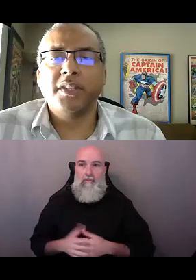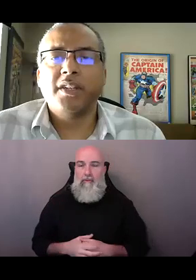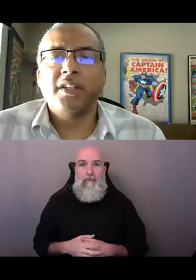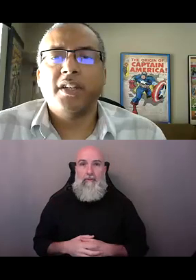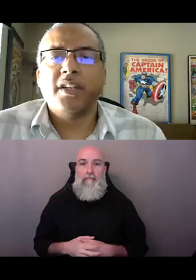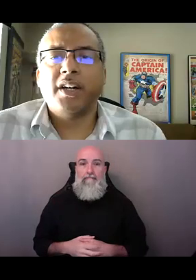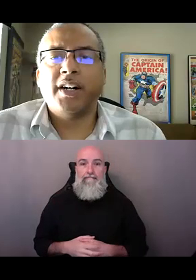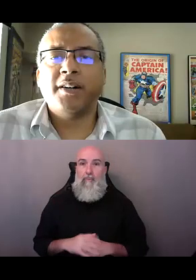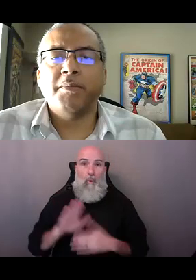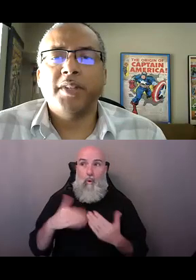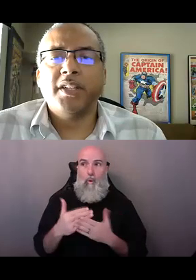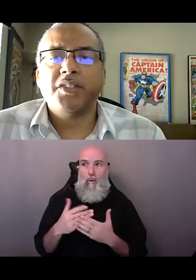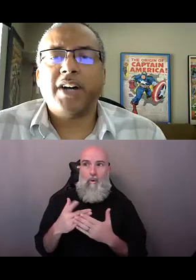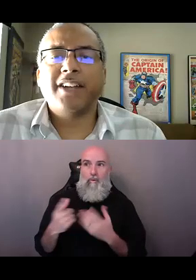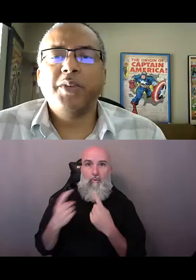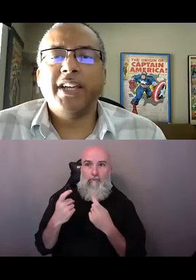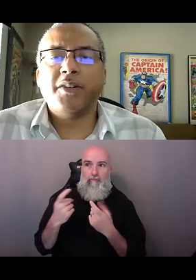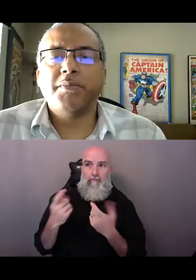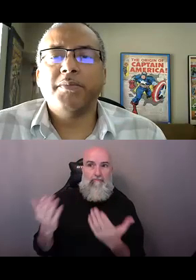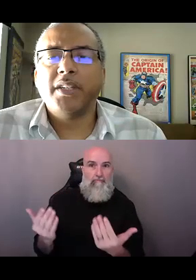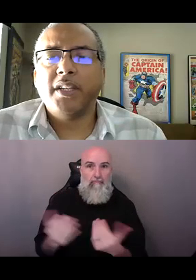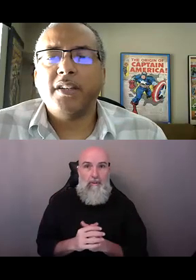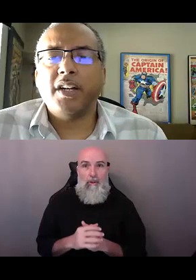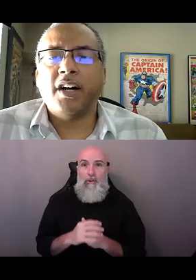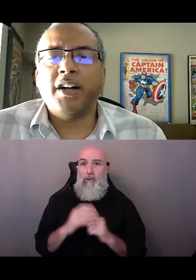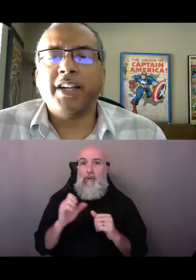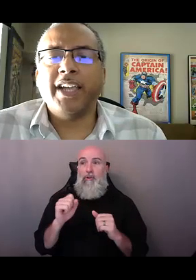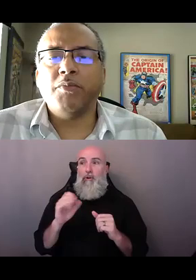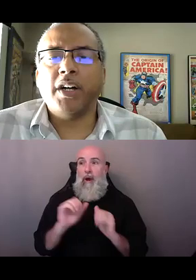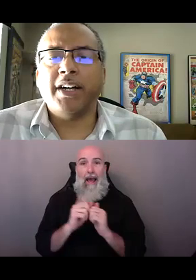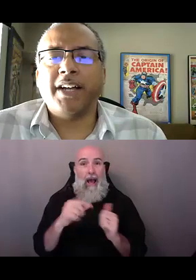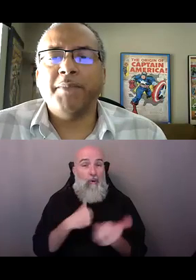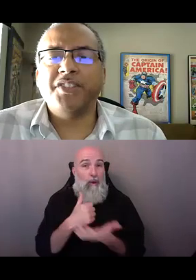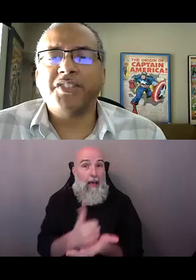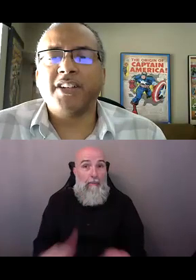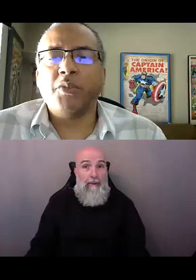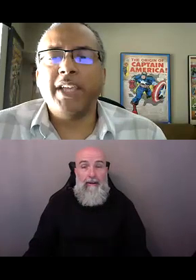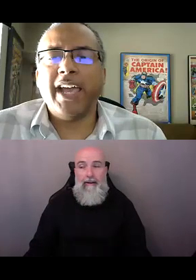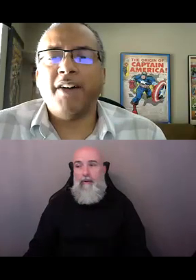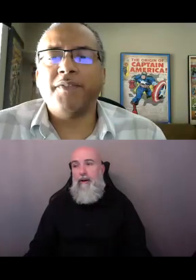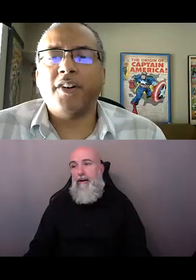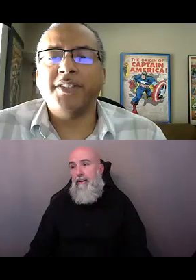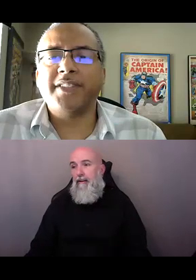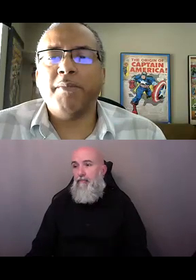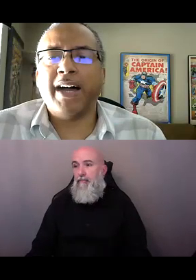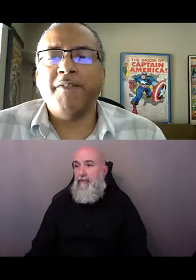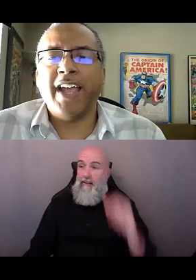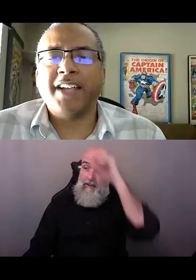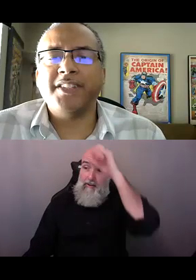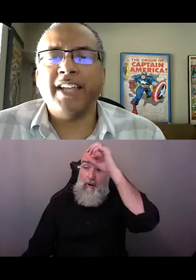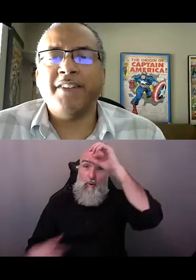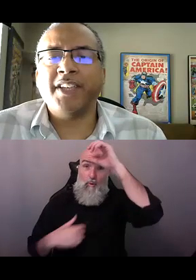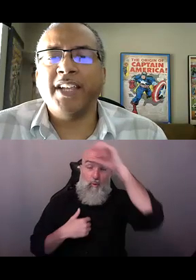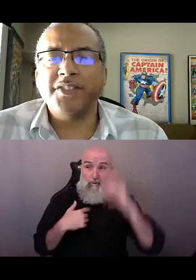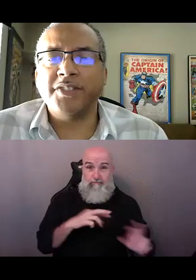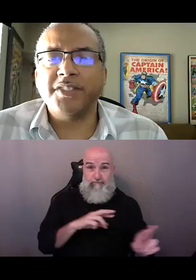welcome. So how do we help? Again, I mentioned this earlier, we have on standby